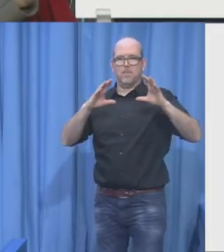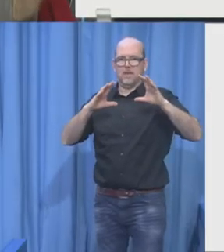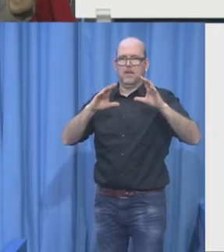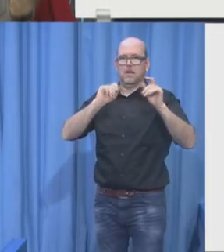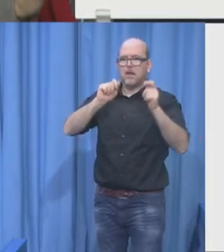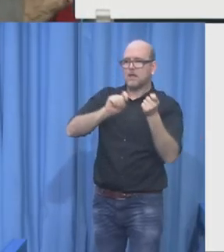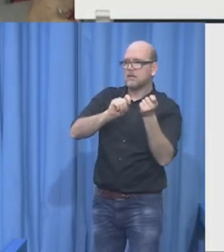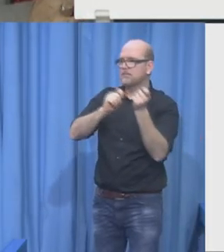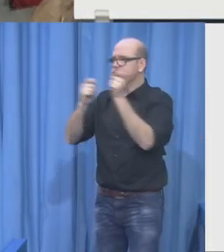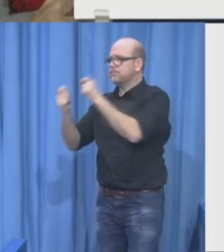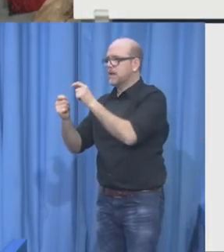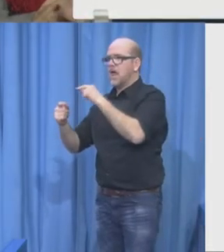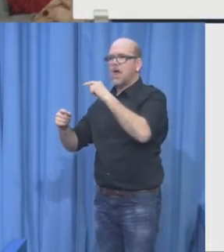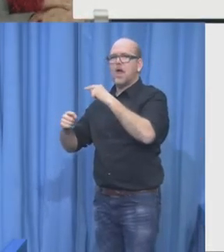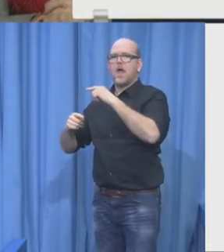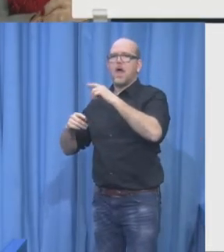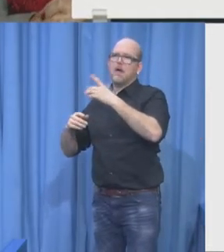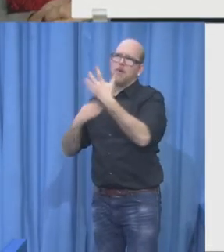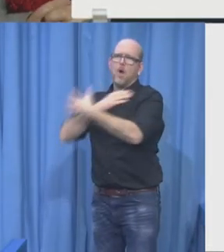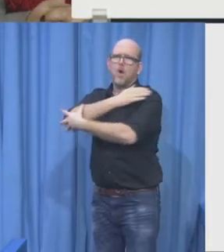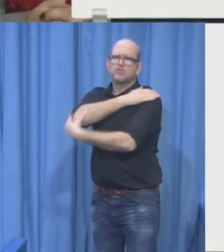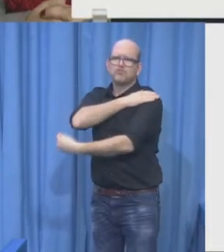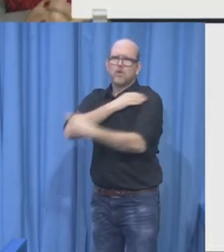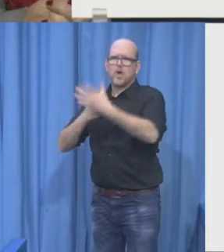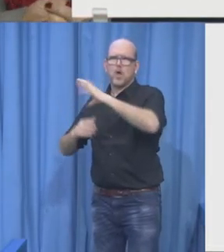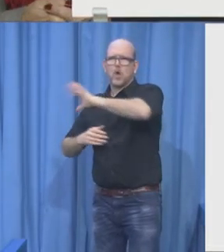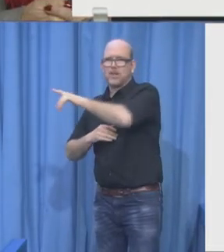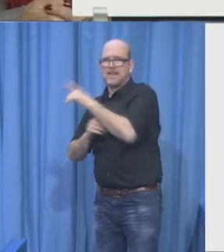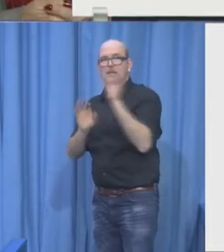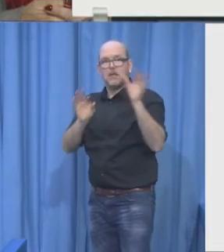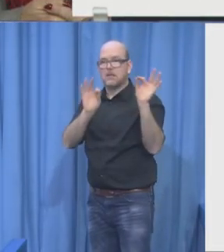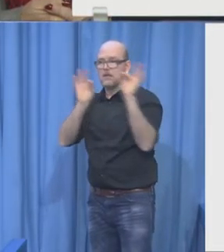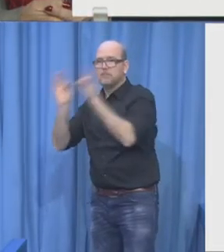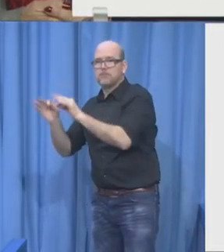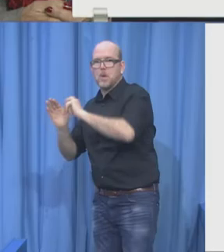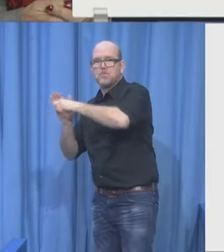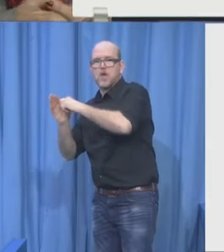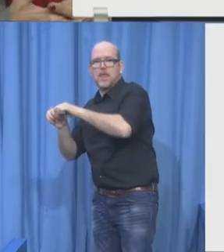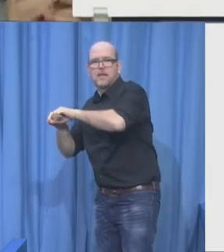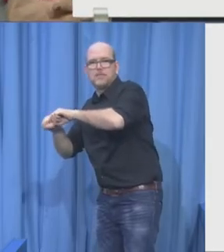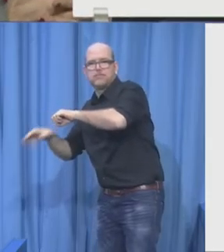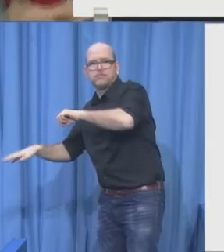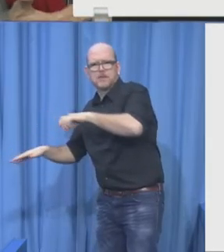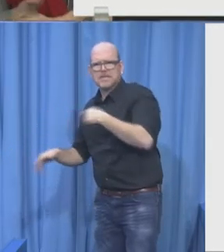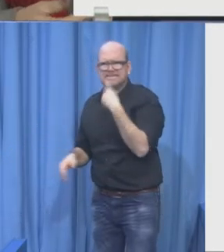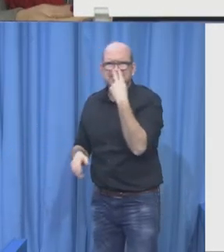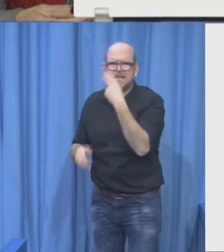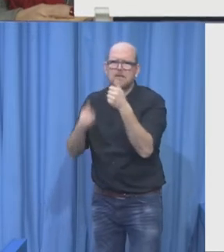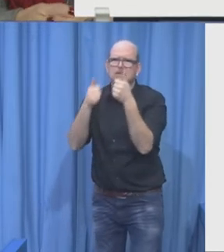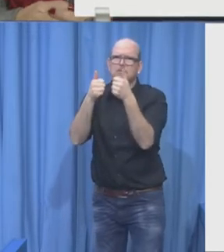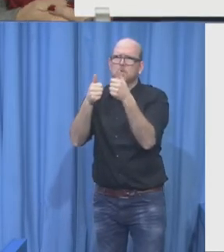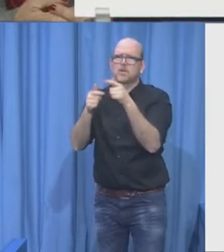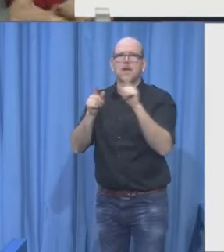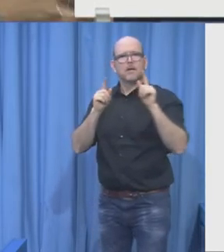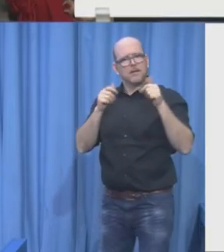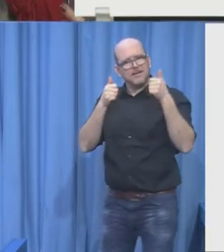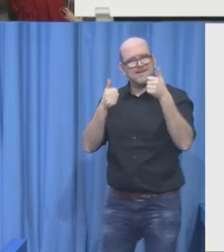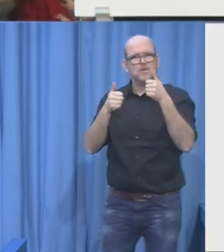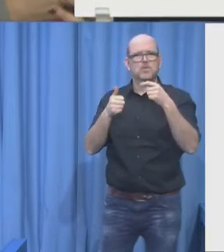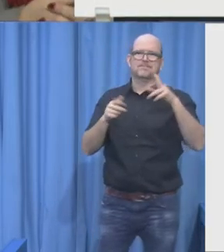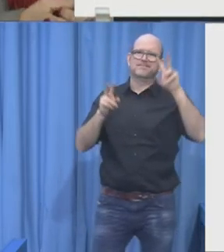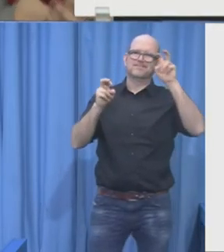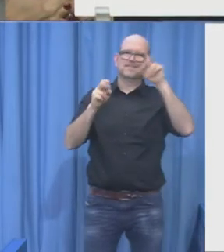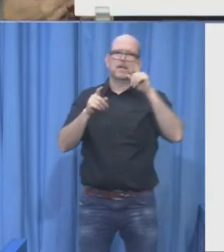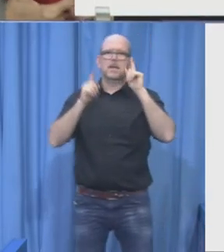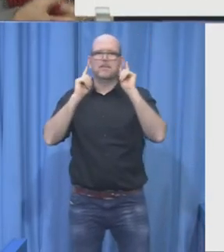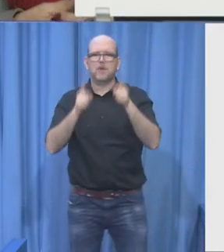this is a unique example and very powerful example of what social innovation is and what we are doing back